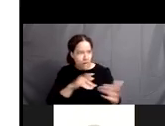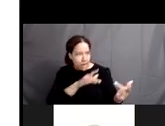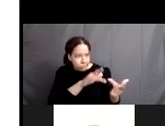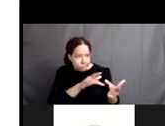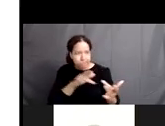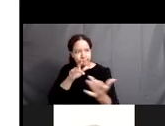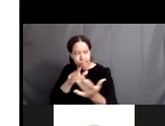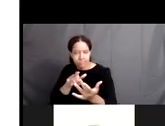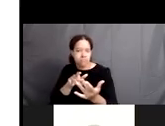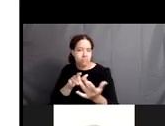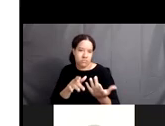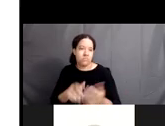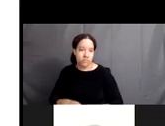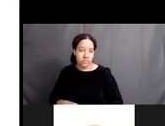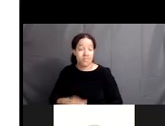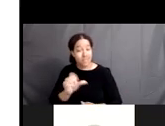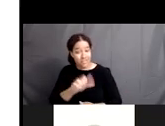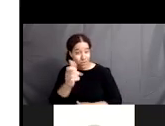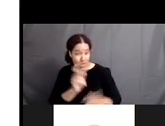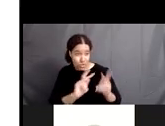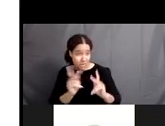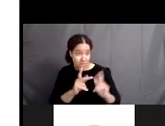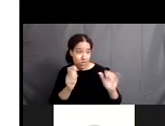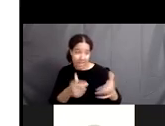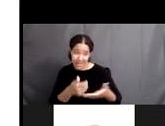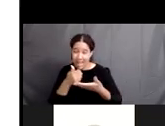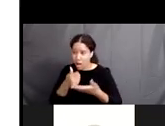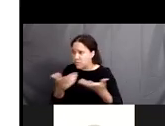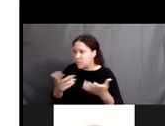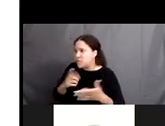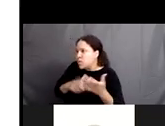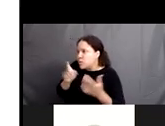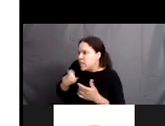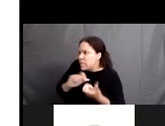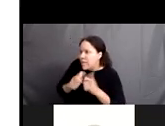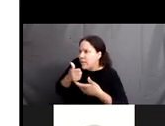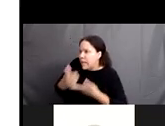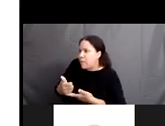out when there are other folks who can step in and say, what do you need? How can I help?